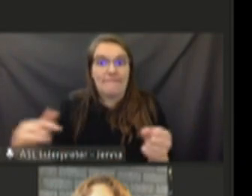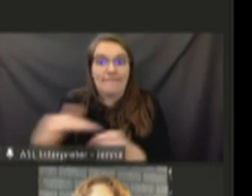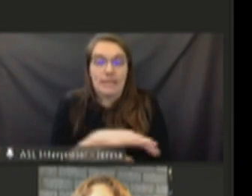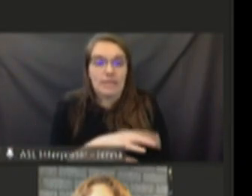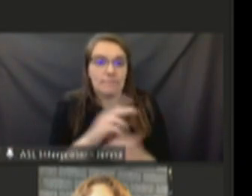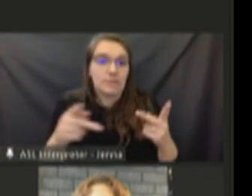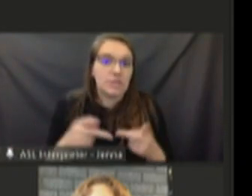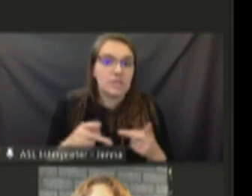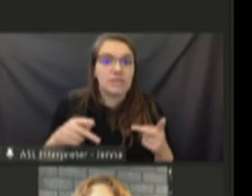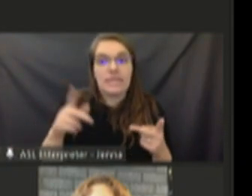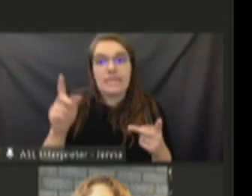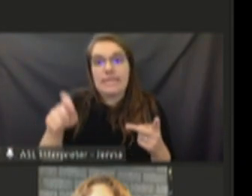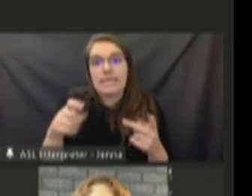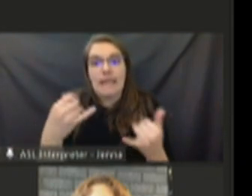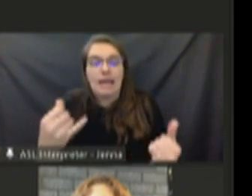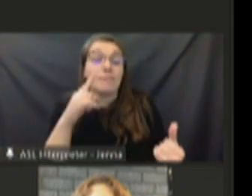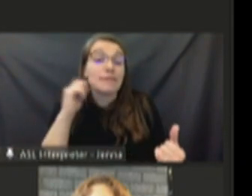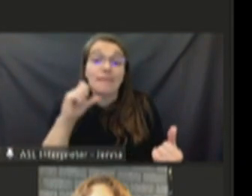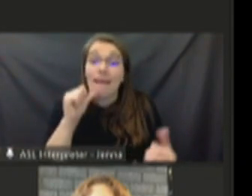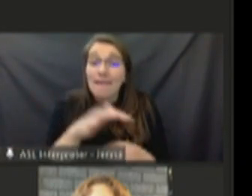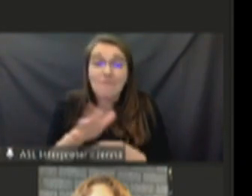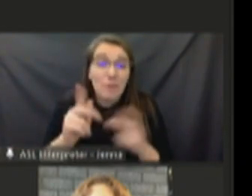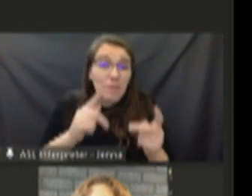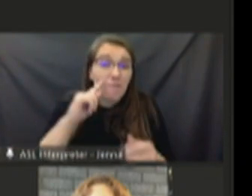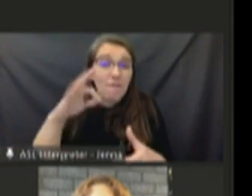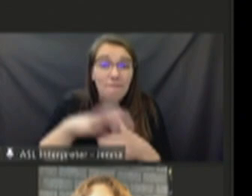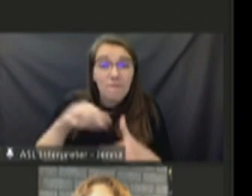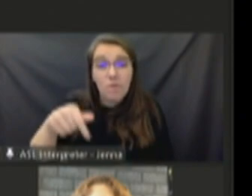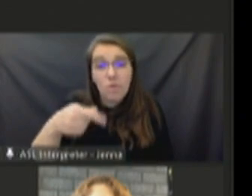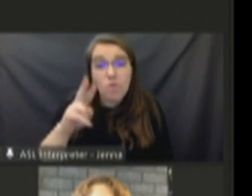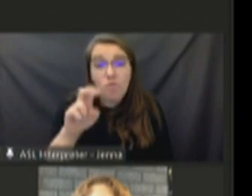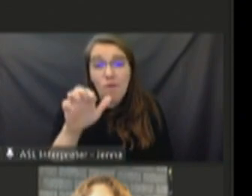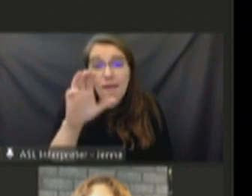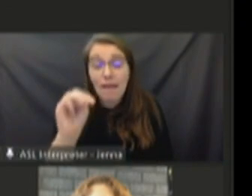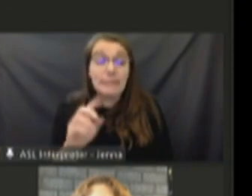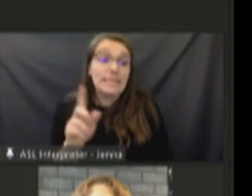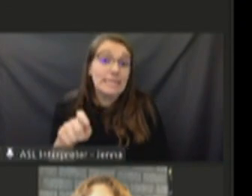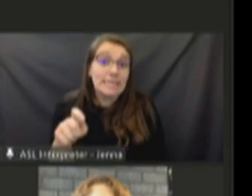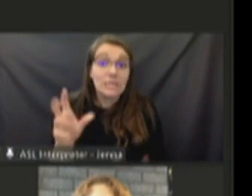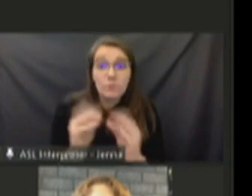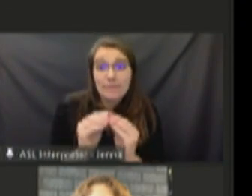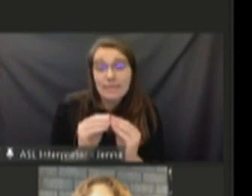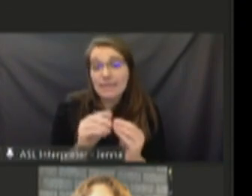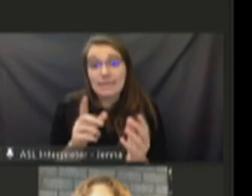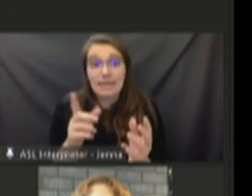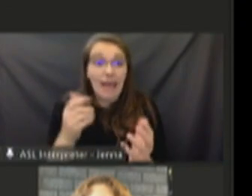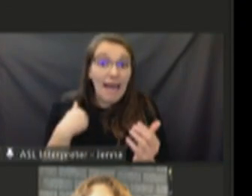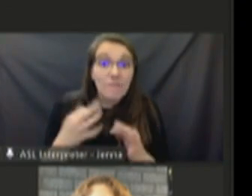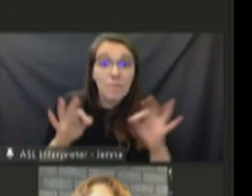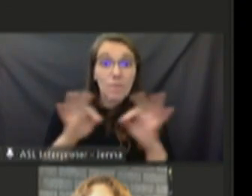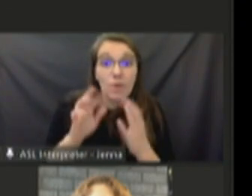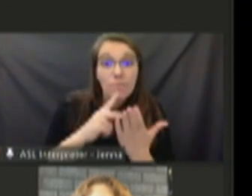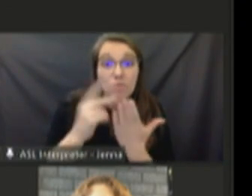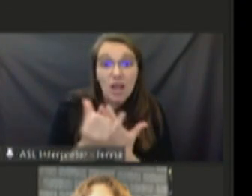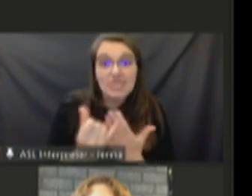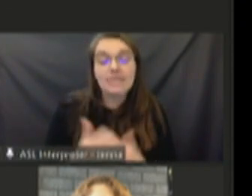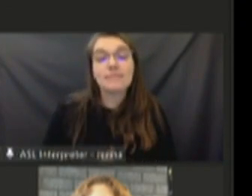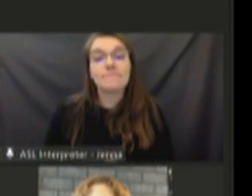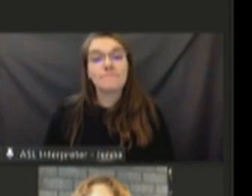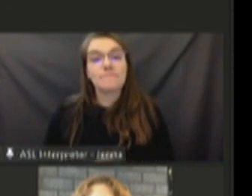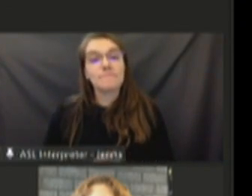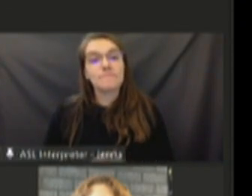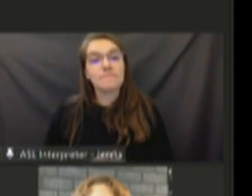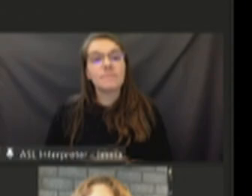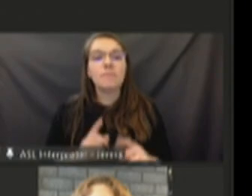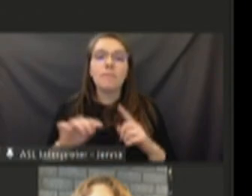have quorum or they really need to meet and they have important projects. But moving forward to bring the larger vision to life for boards